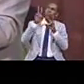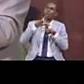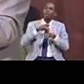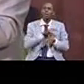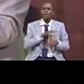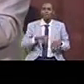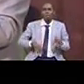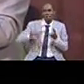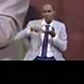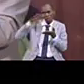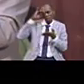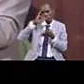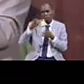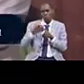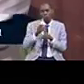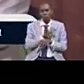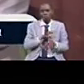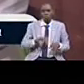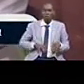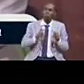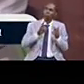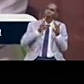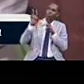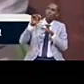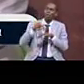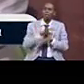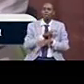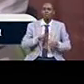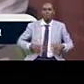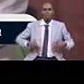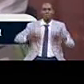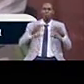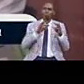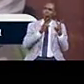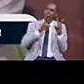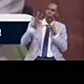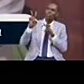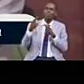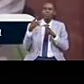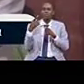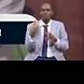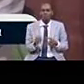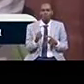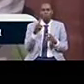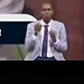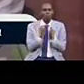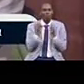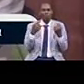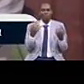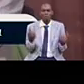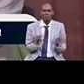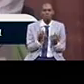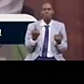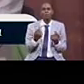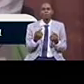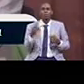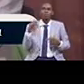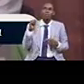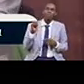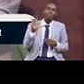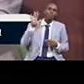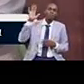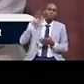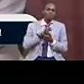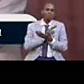from Christ, and you're beholding his life, and you're beholding his sinless life, his spotless life, his righteous